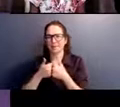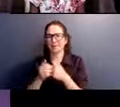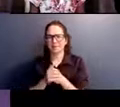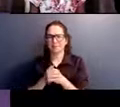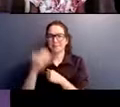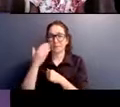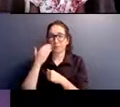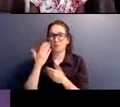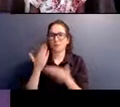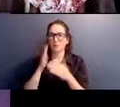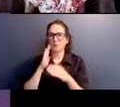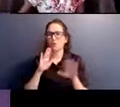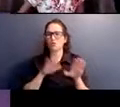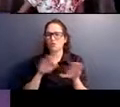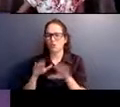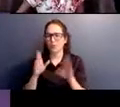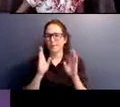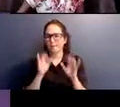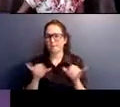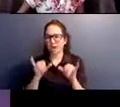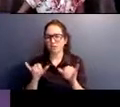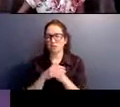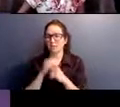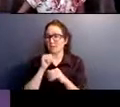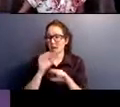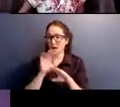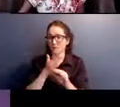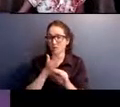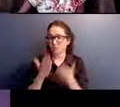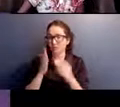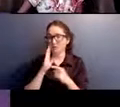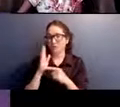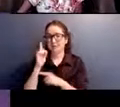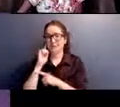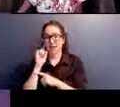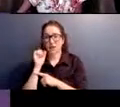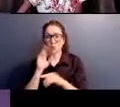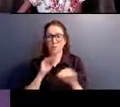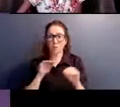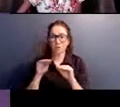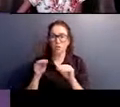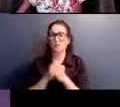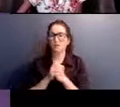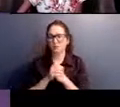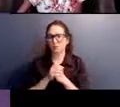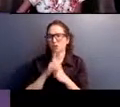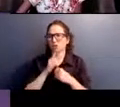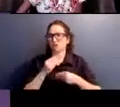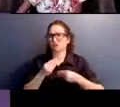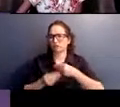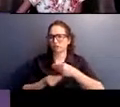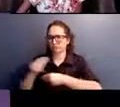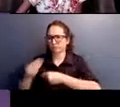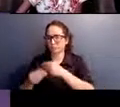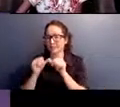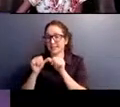pattern that the students pass. Non-musicians might just use a sound or a move, and you just pass it along and keep the